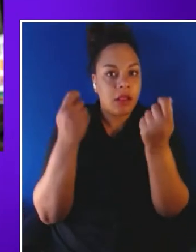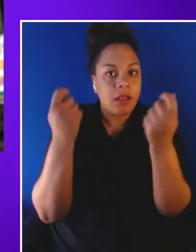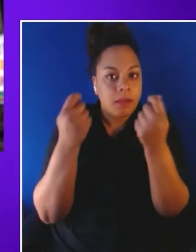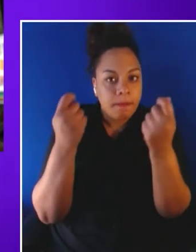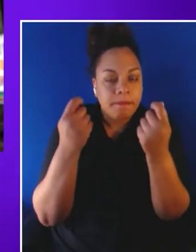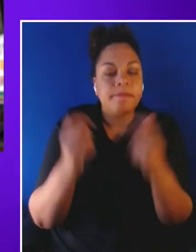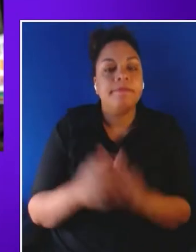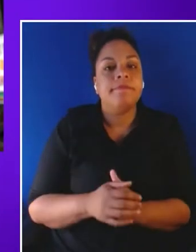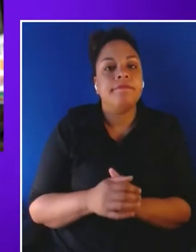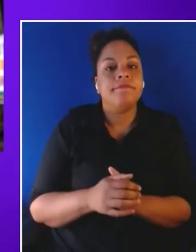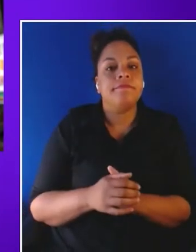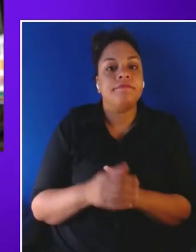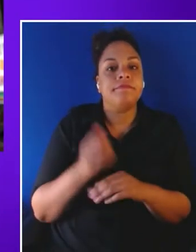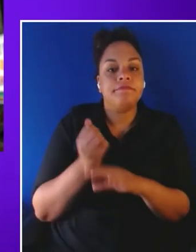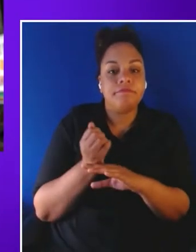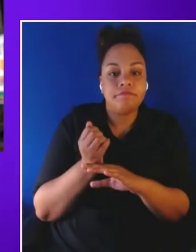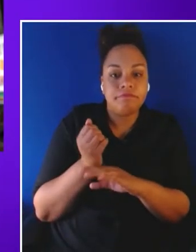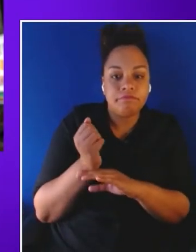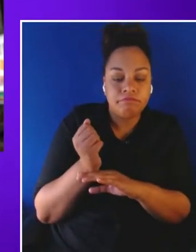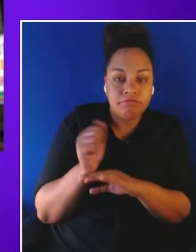We've been chosen.